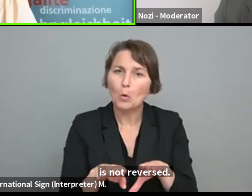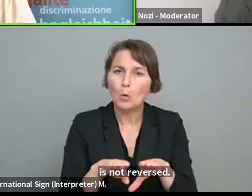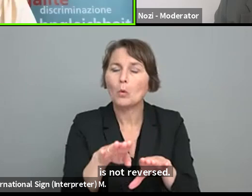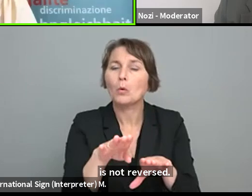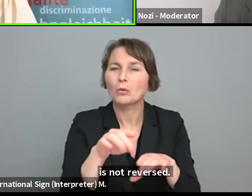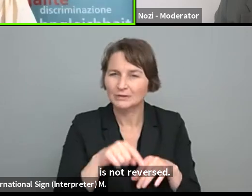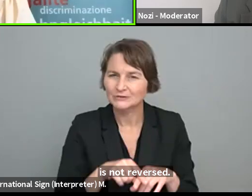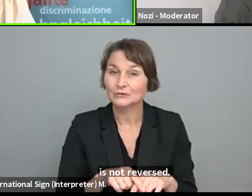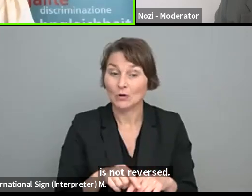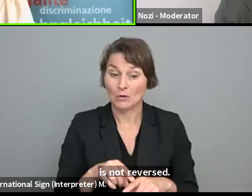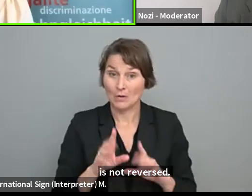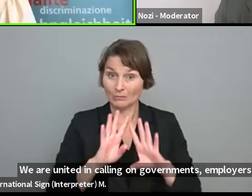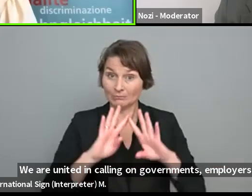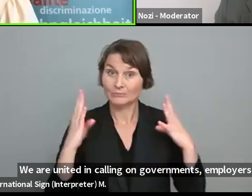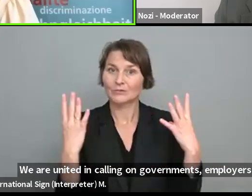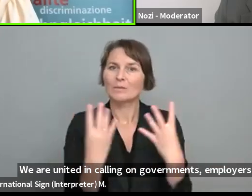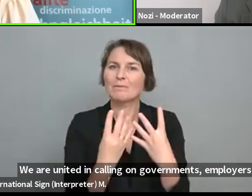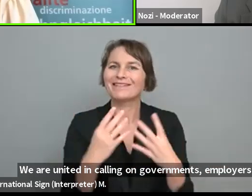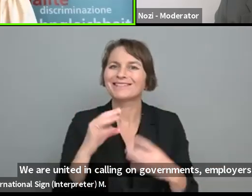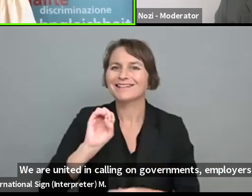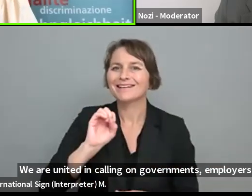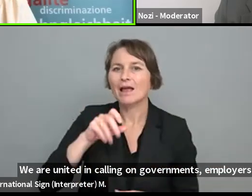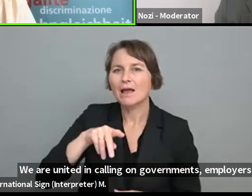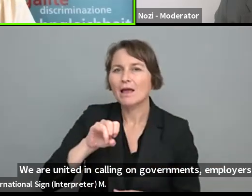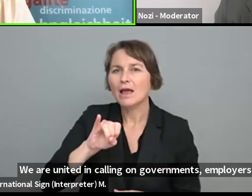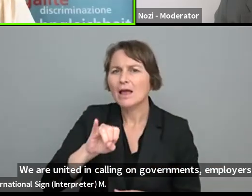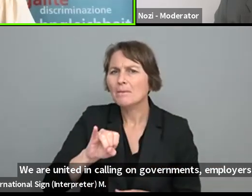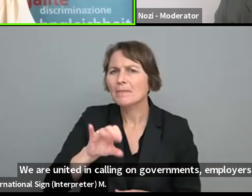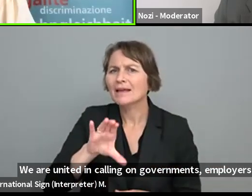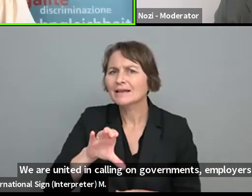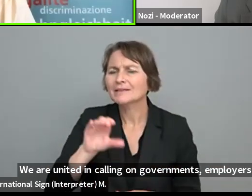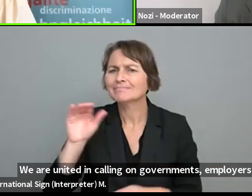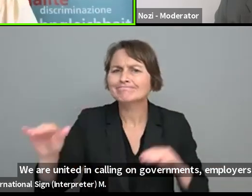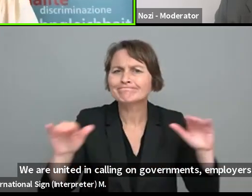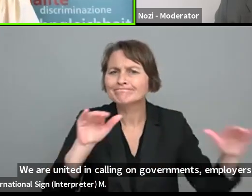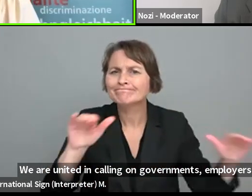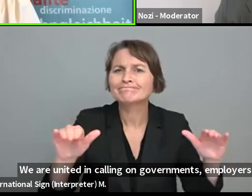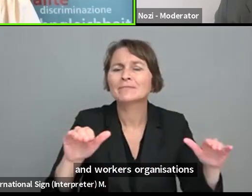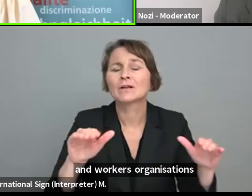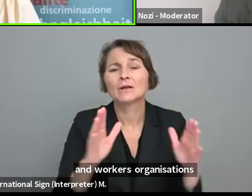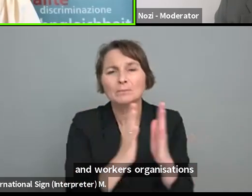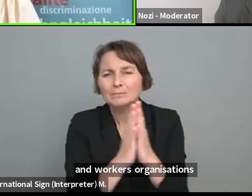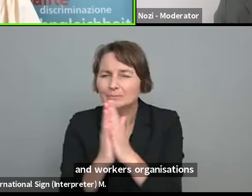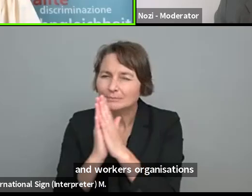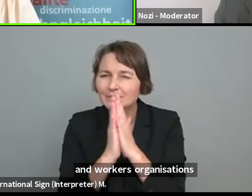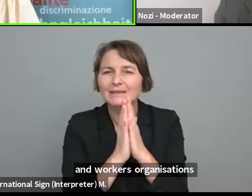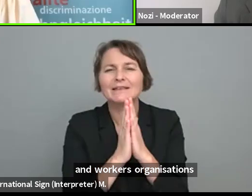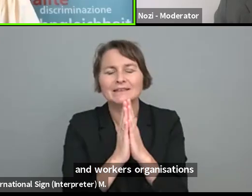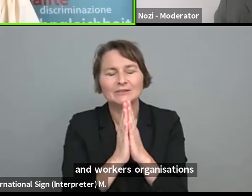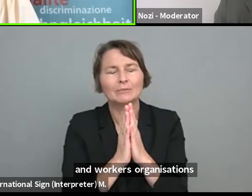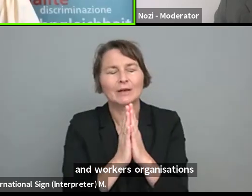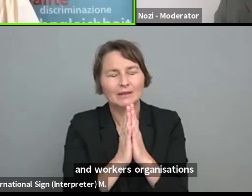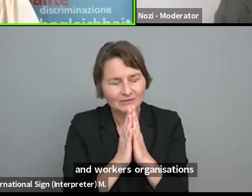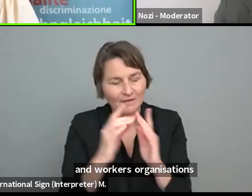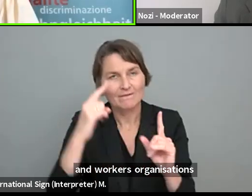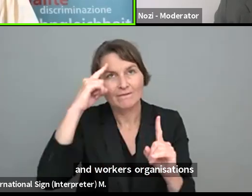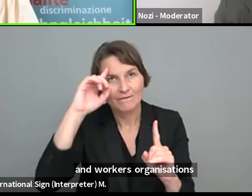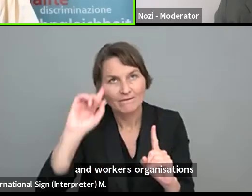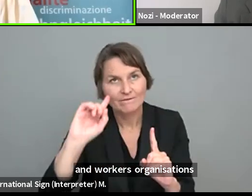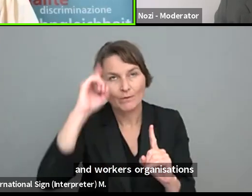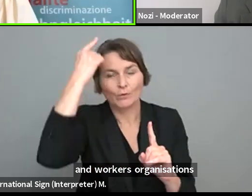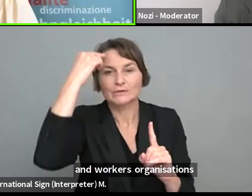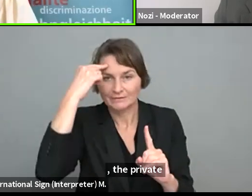take measures to push for greater gender equality and to prioritize